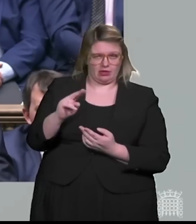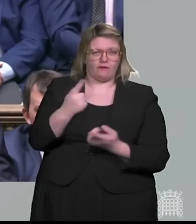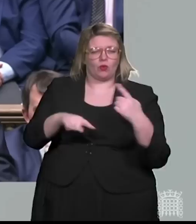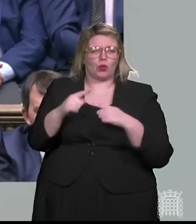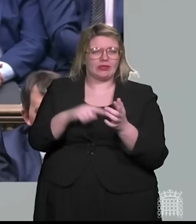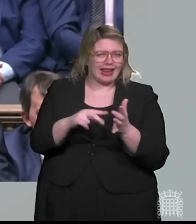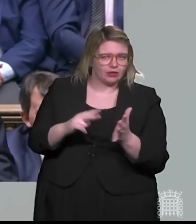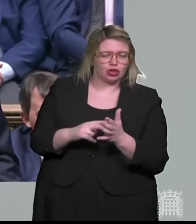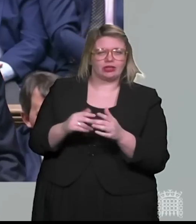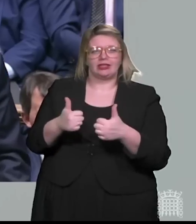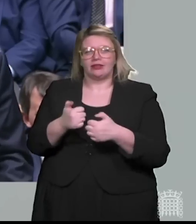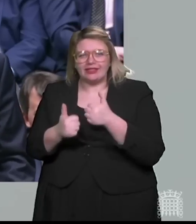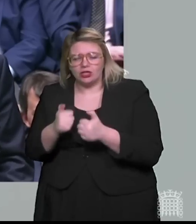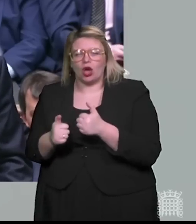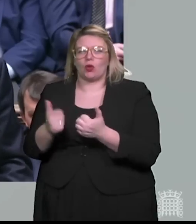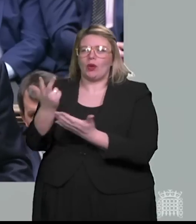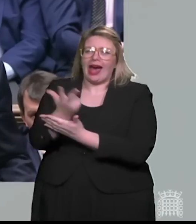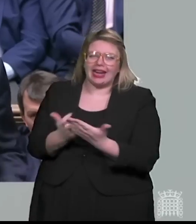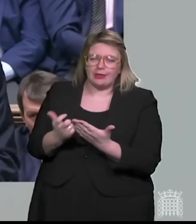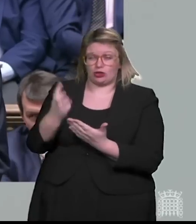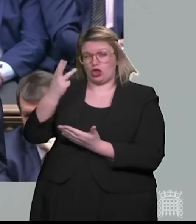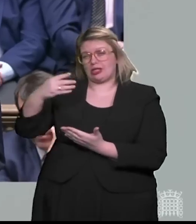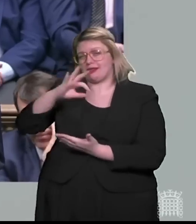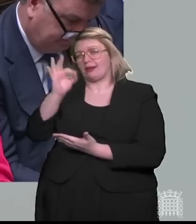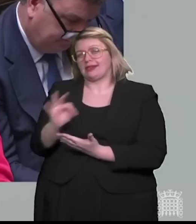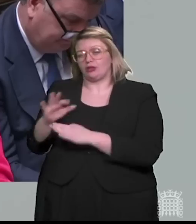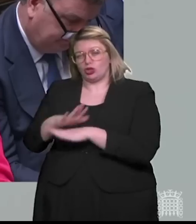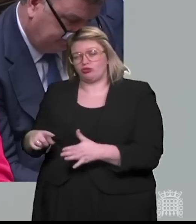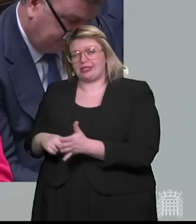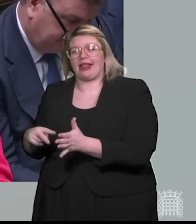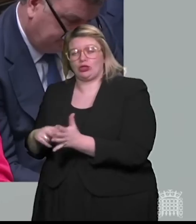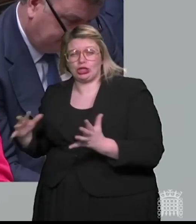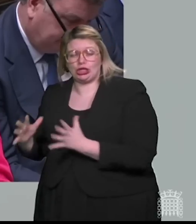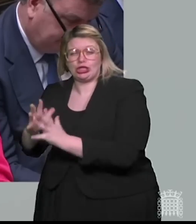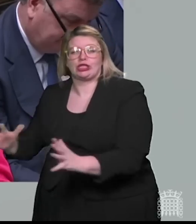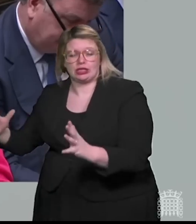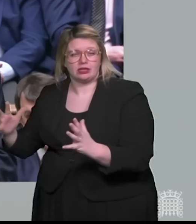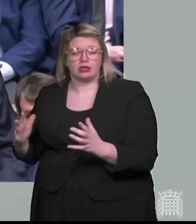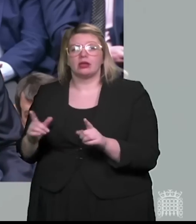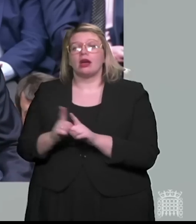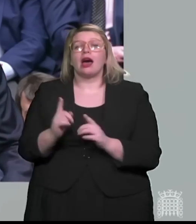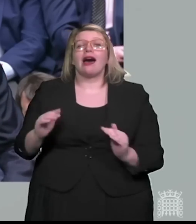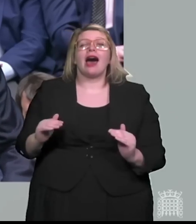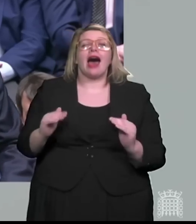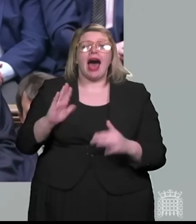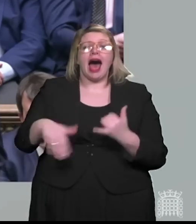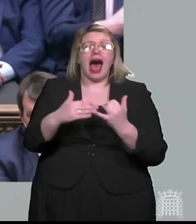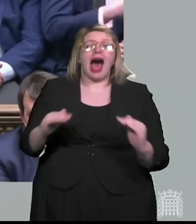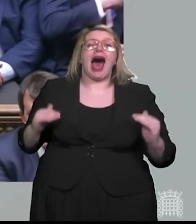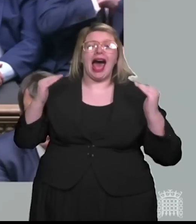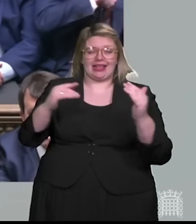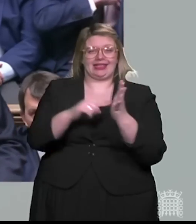and 39% for the animation and children's TV sectors. I'll maintain the qualifying threshold for high-end television at £1